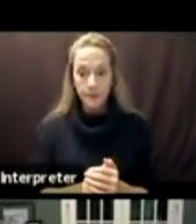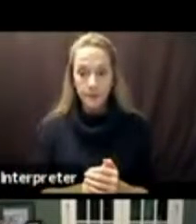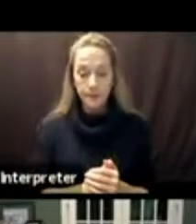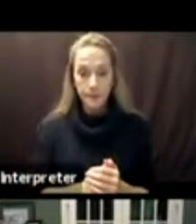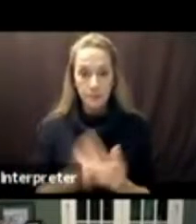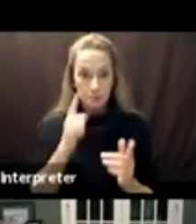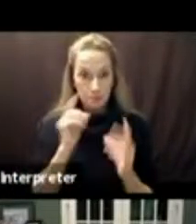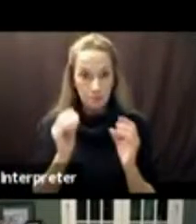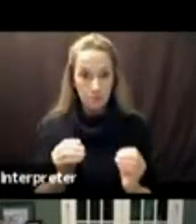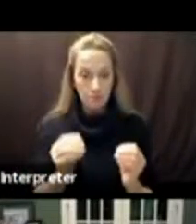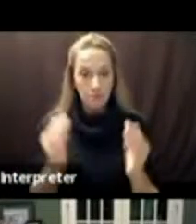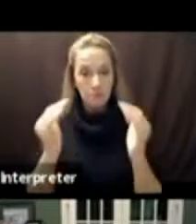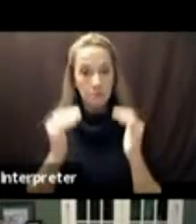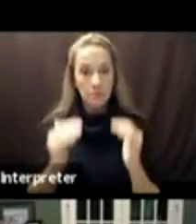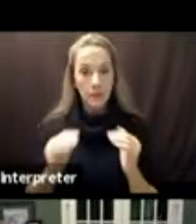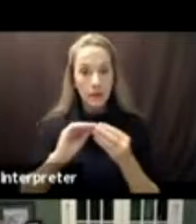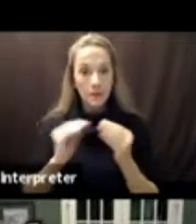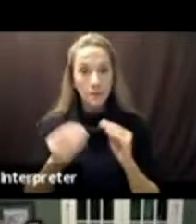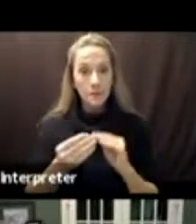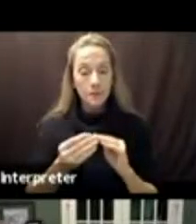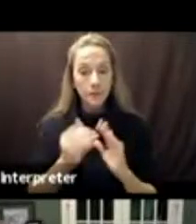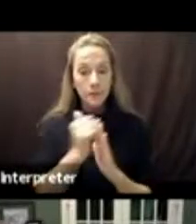If not, the next item is